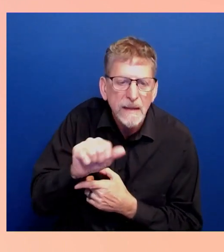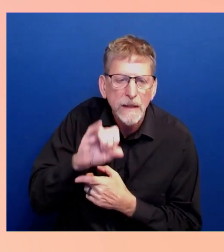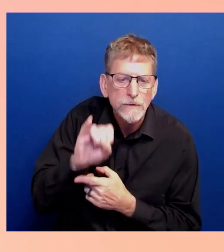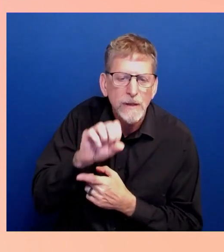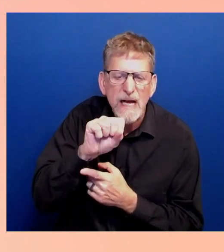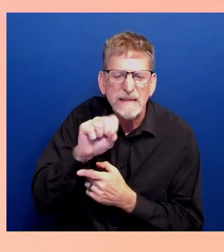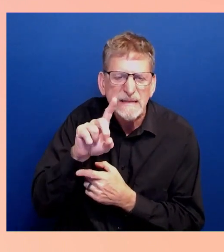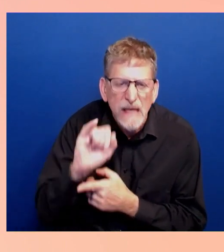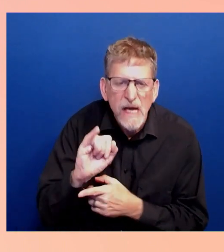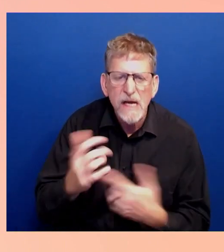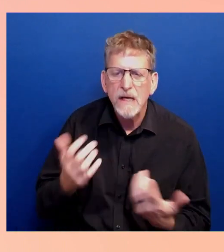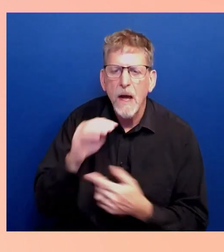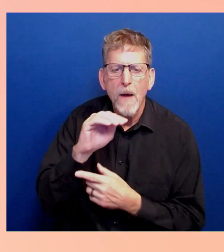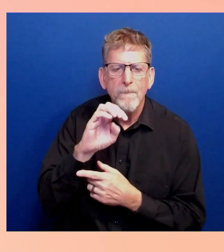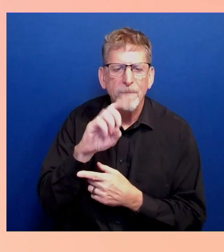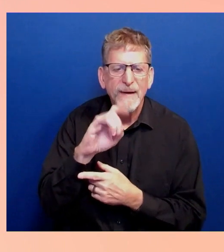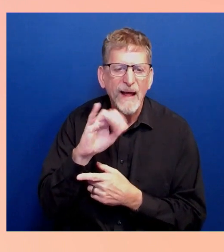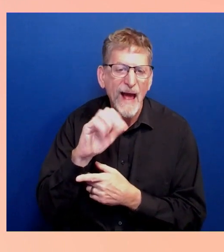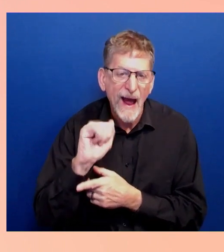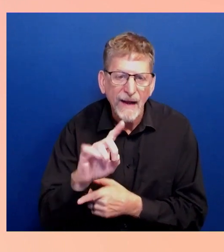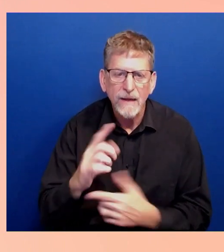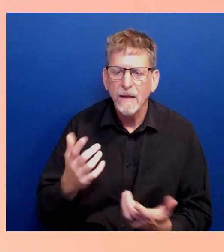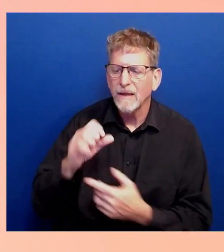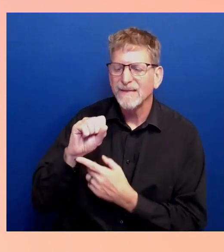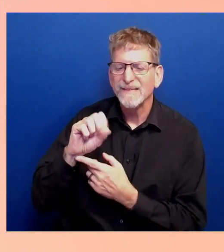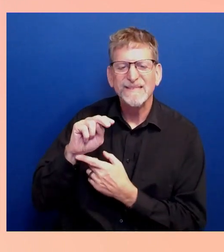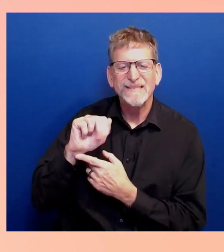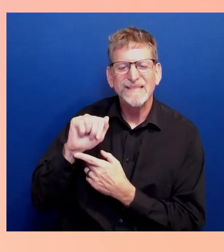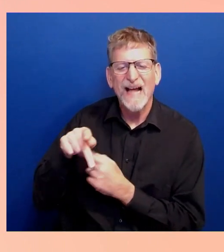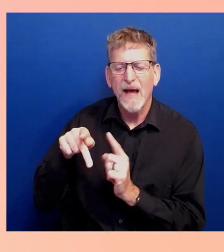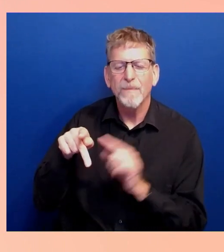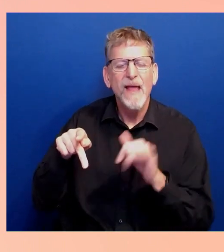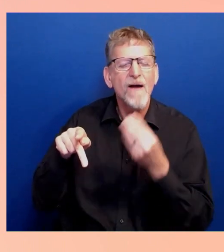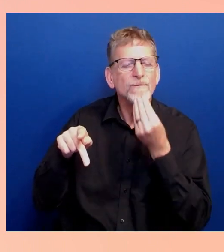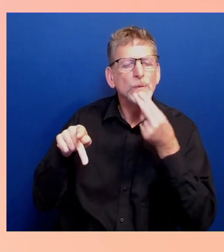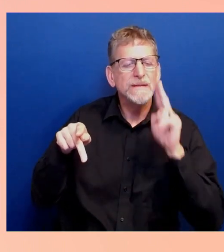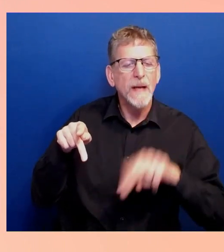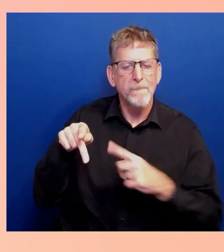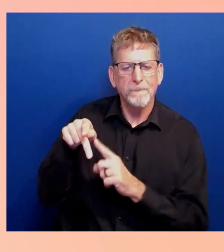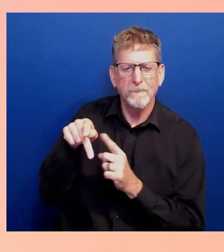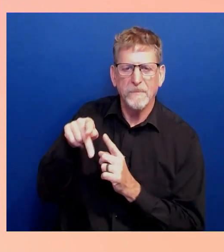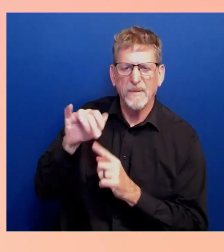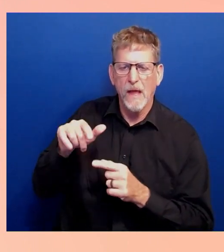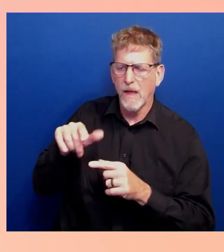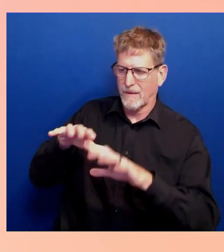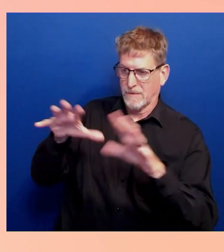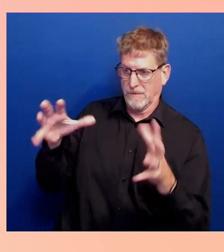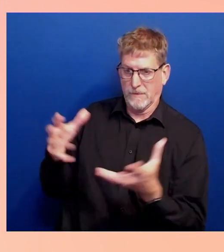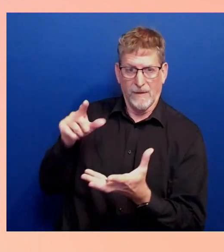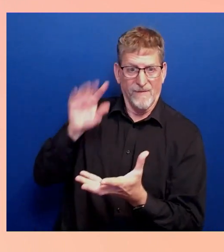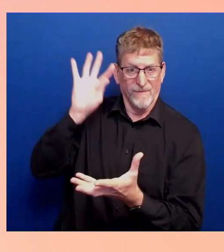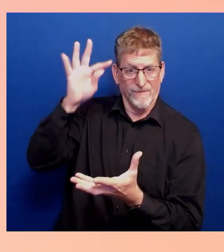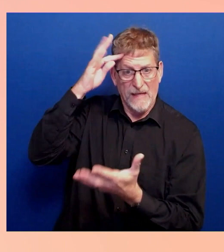food stamps, right? Those are all based around how many assets you have, how much money you have.